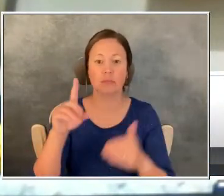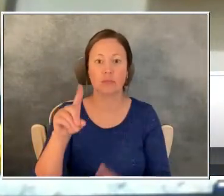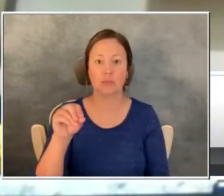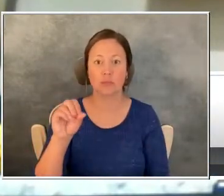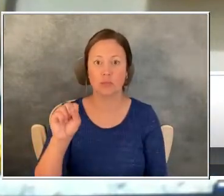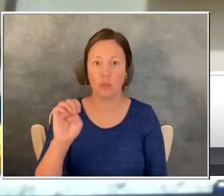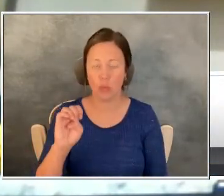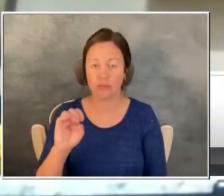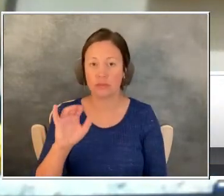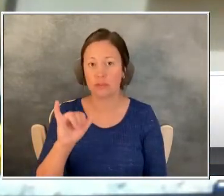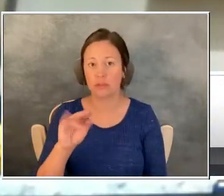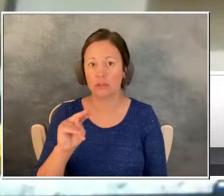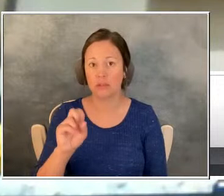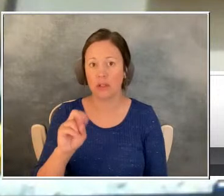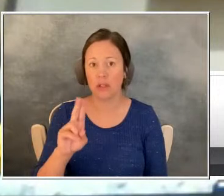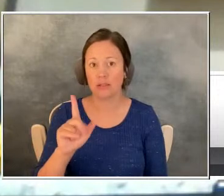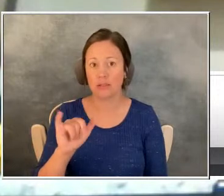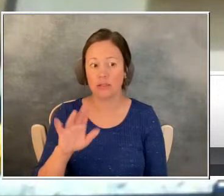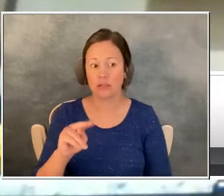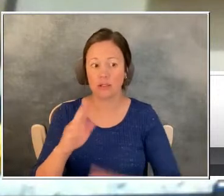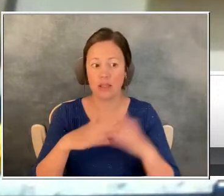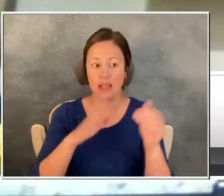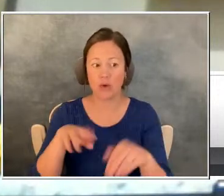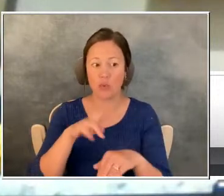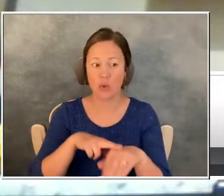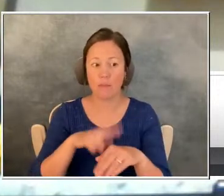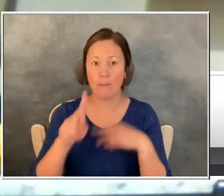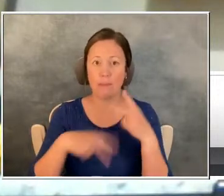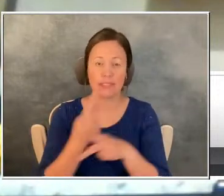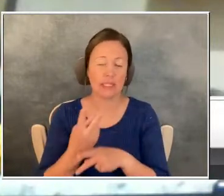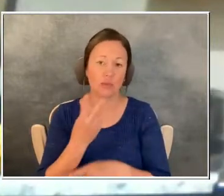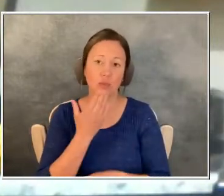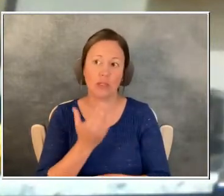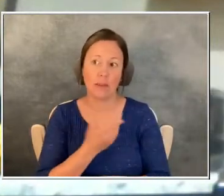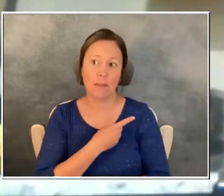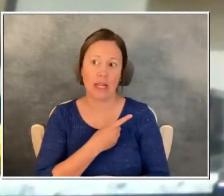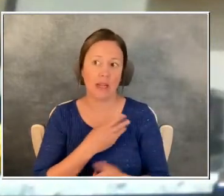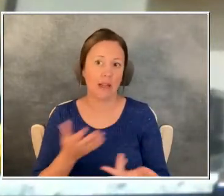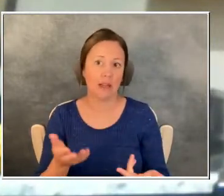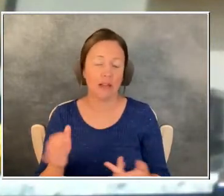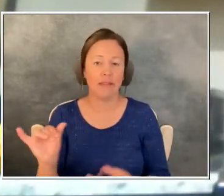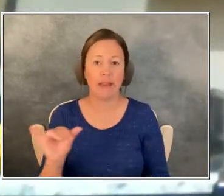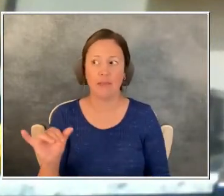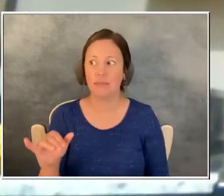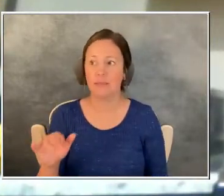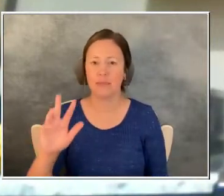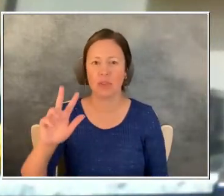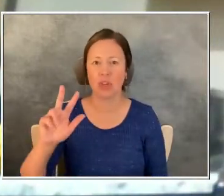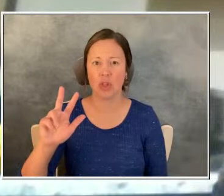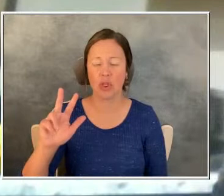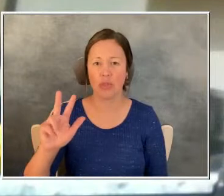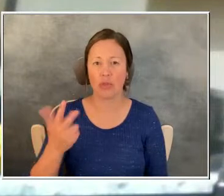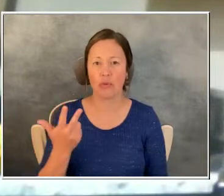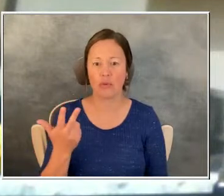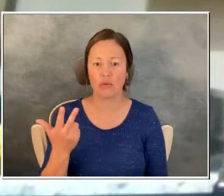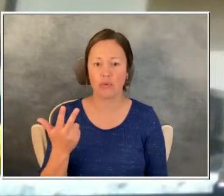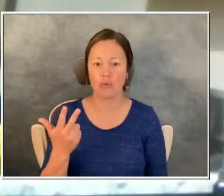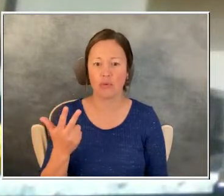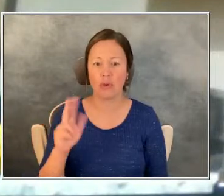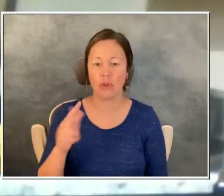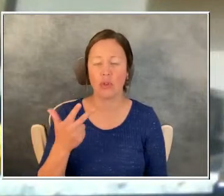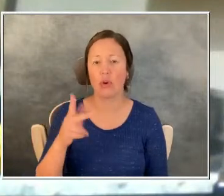than a normal type 2 diabetic. And it was like on the 3rd round of the